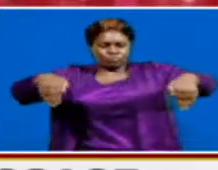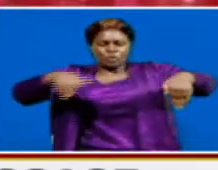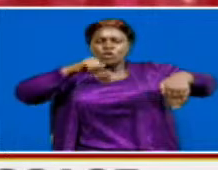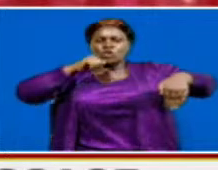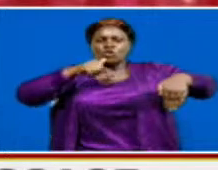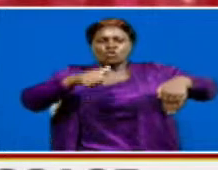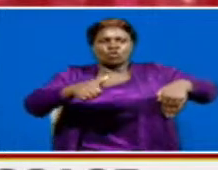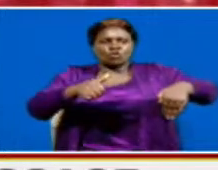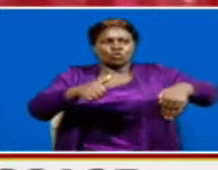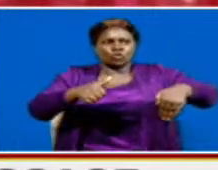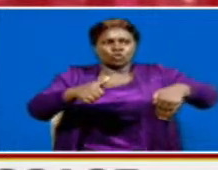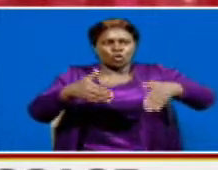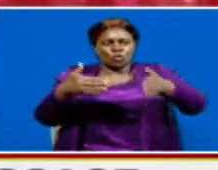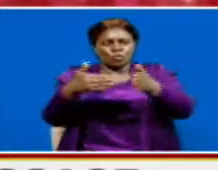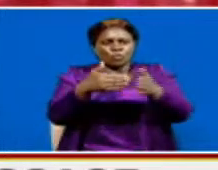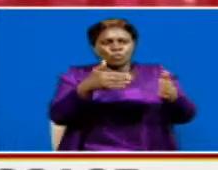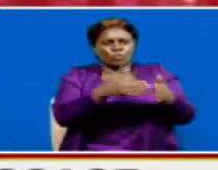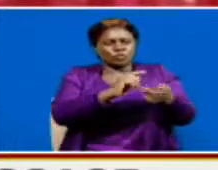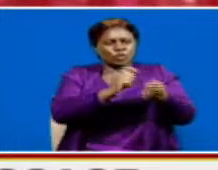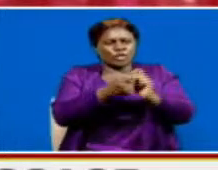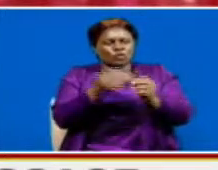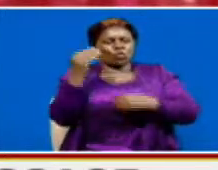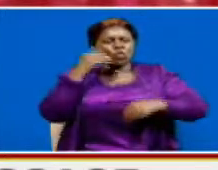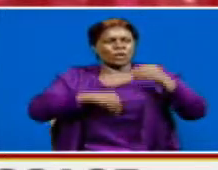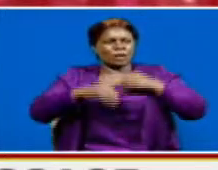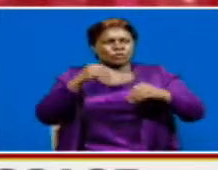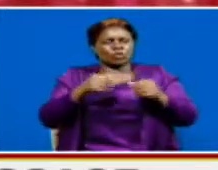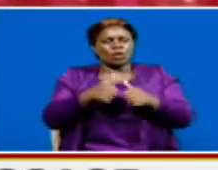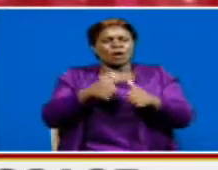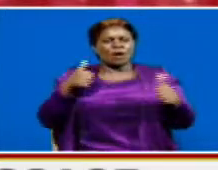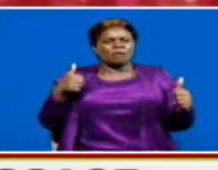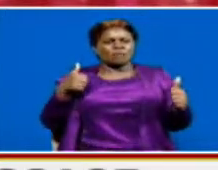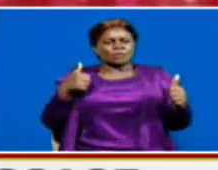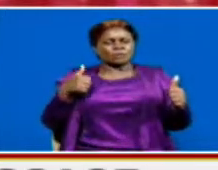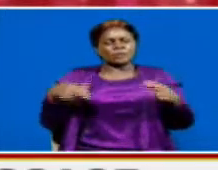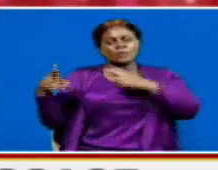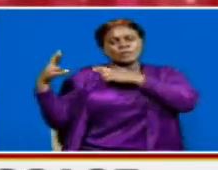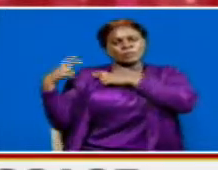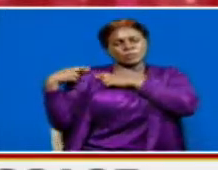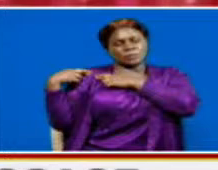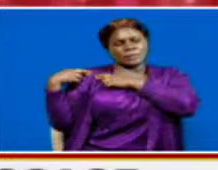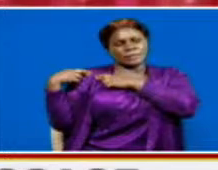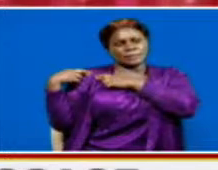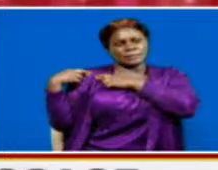not mutate into impunity and avoidance of accountability.